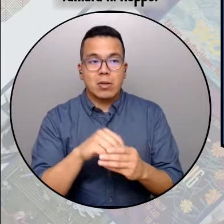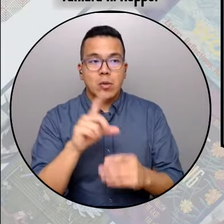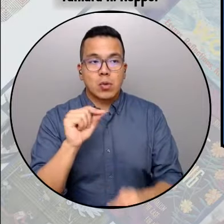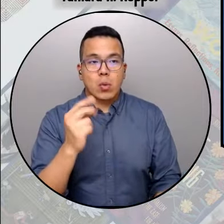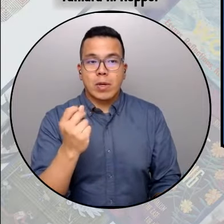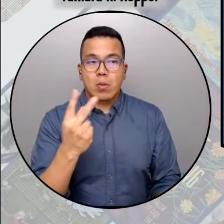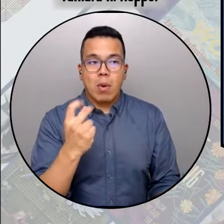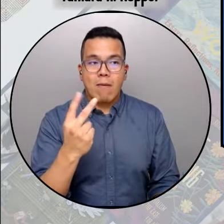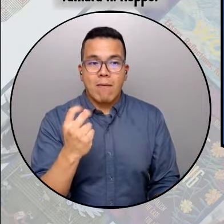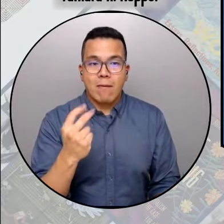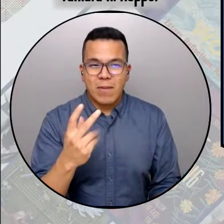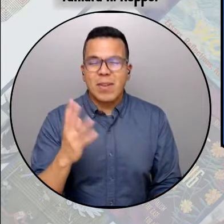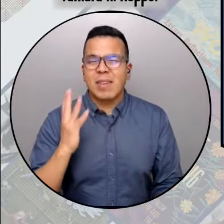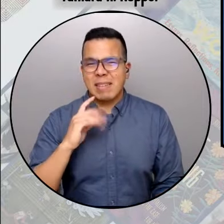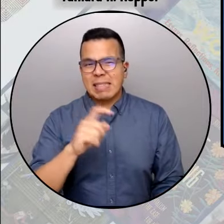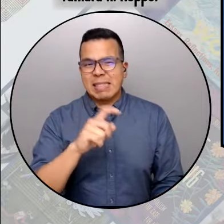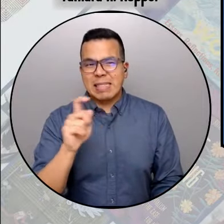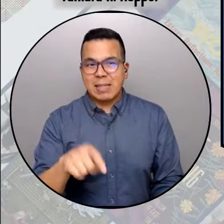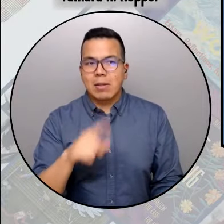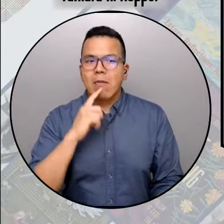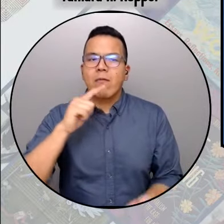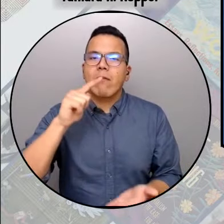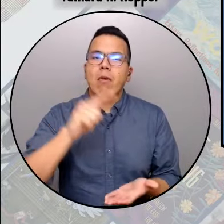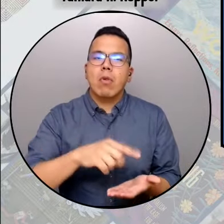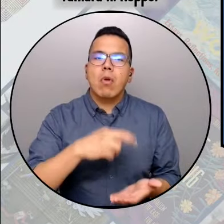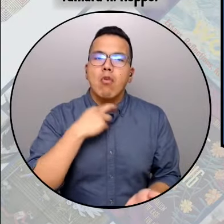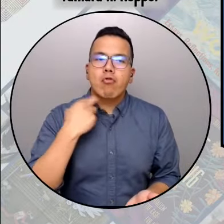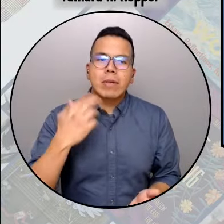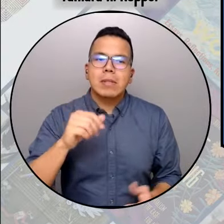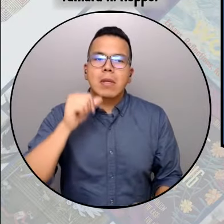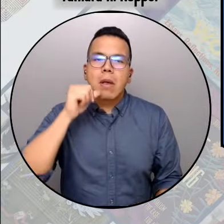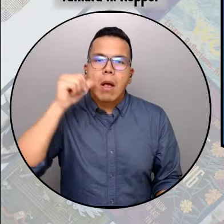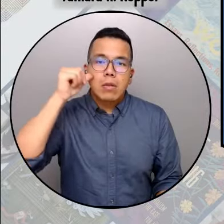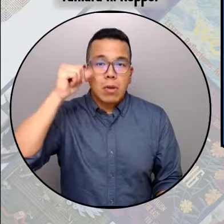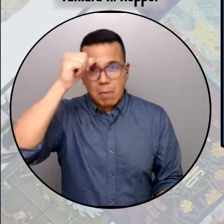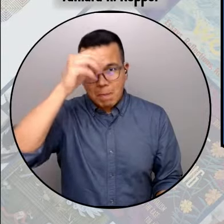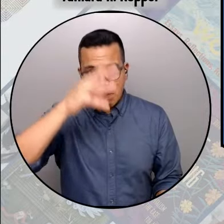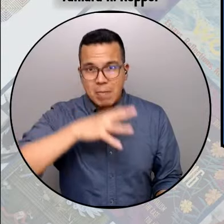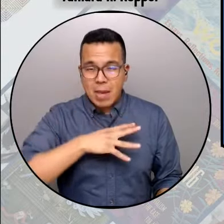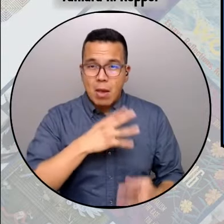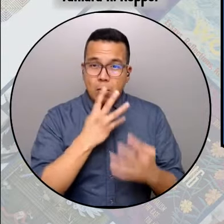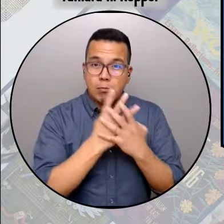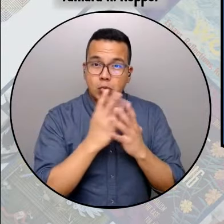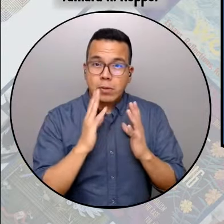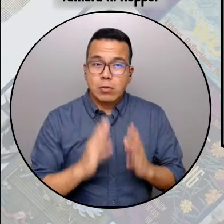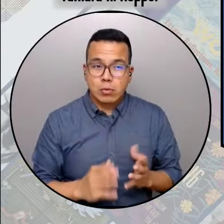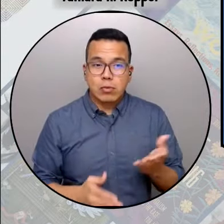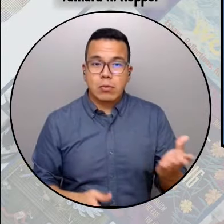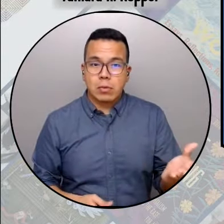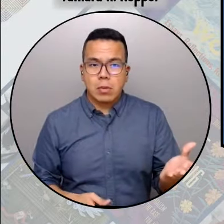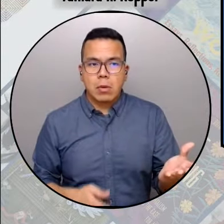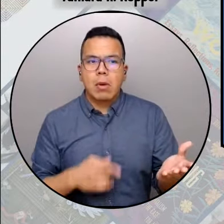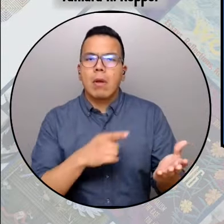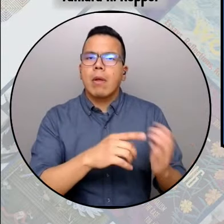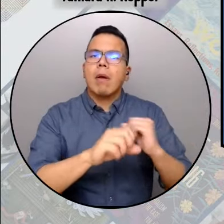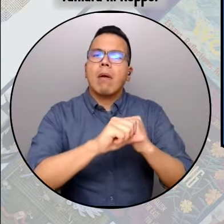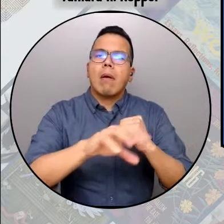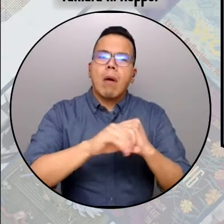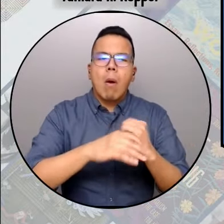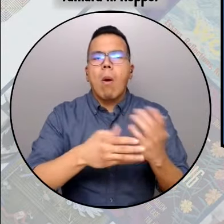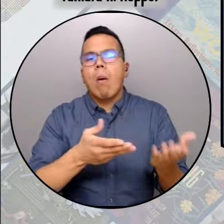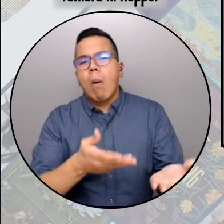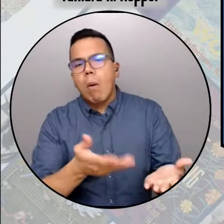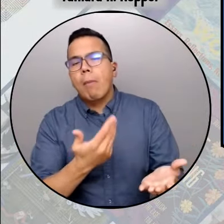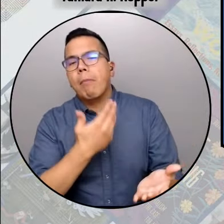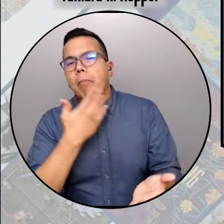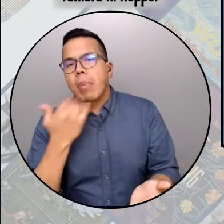Texas opens today for low-risk, minimum-security adult male detainees. And it was, you know, where they were touting it as kind of, you know, a better